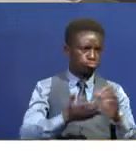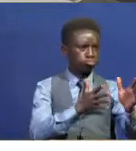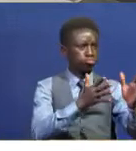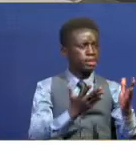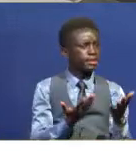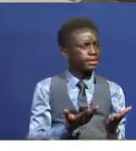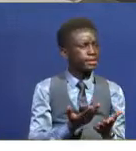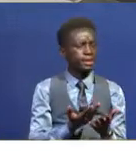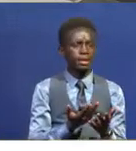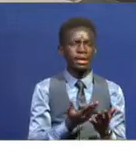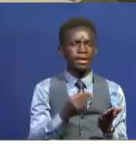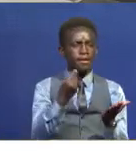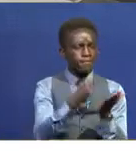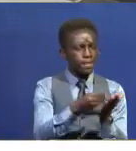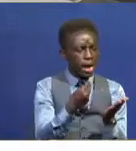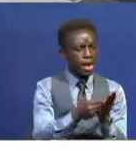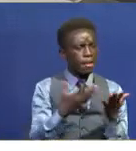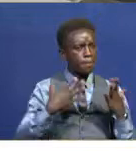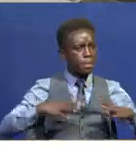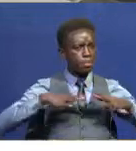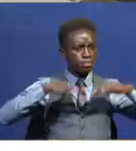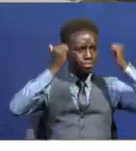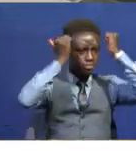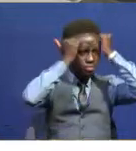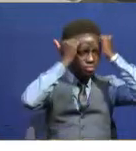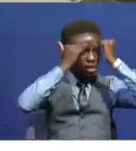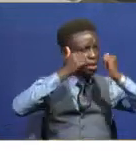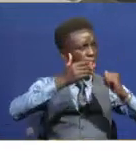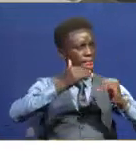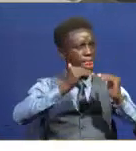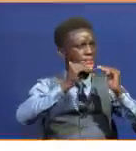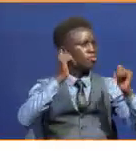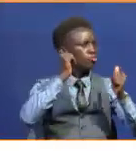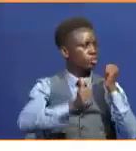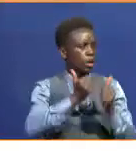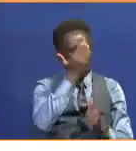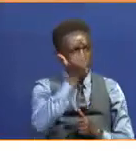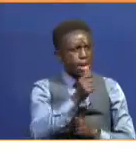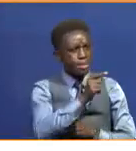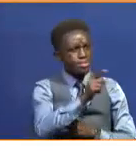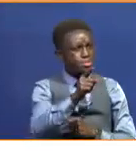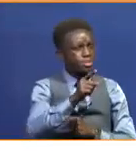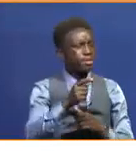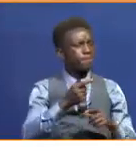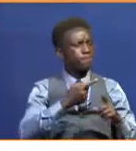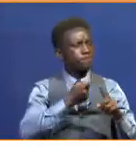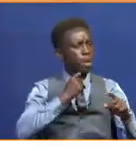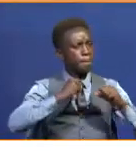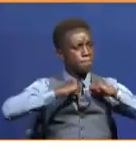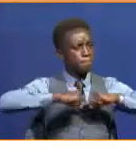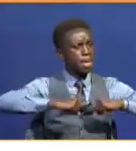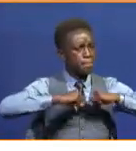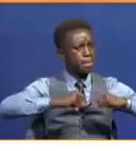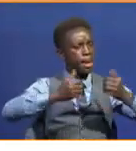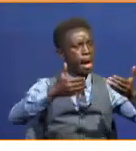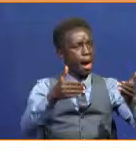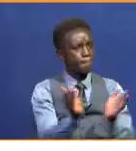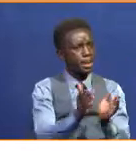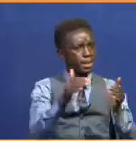in Kenya? And I'm saying this because you guys come from very big companies who should be also